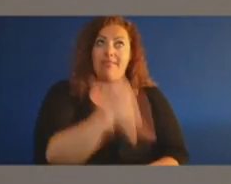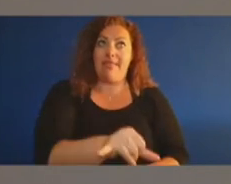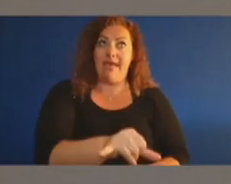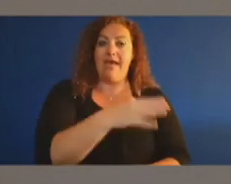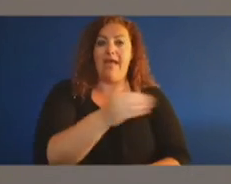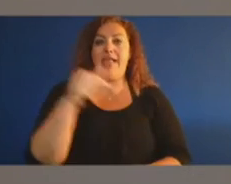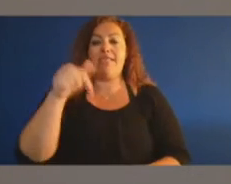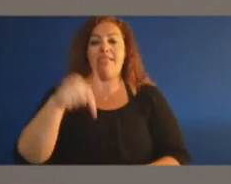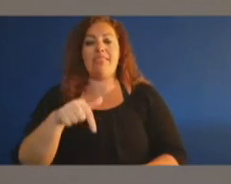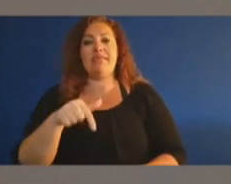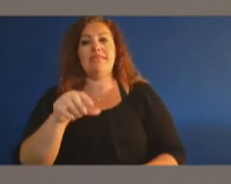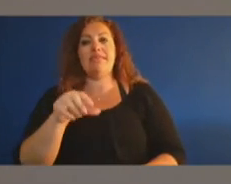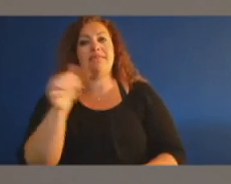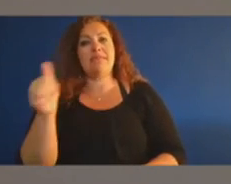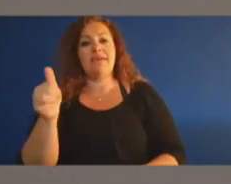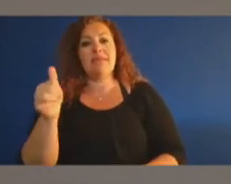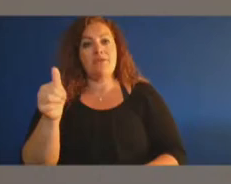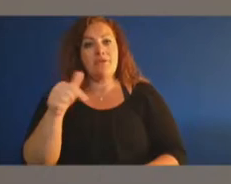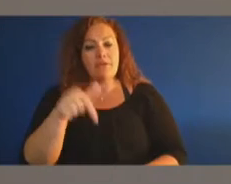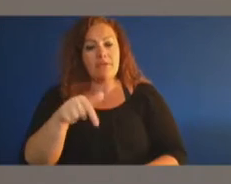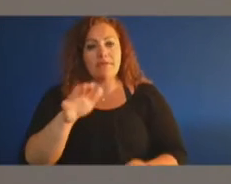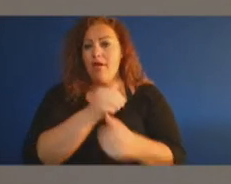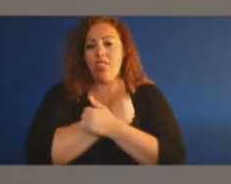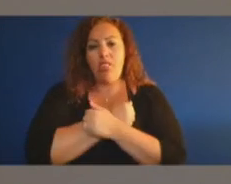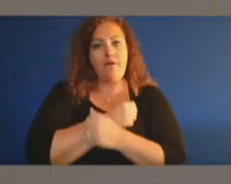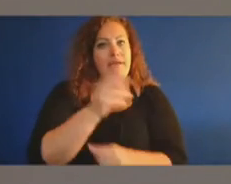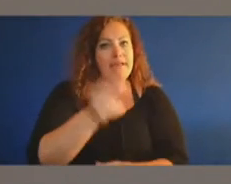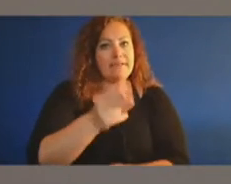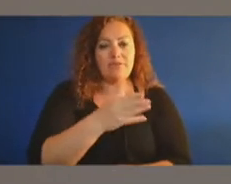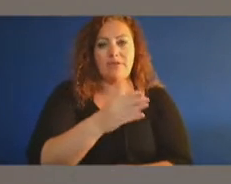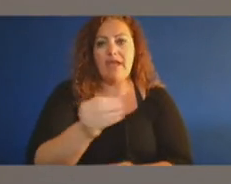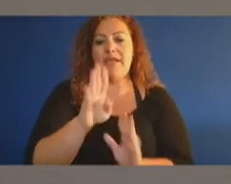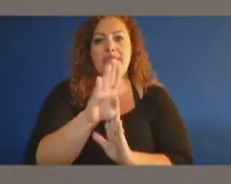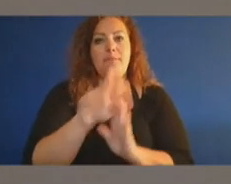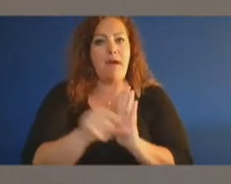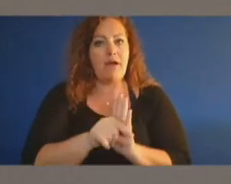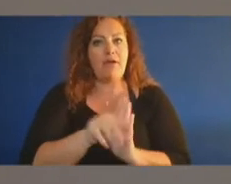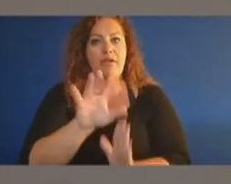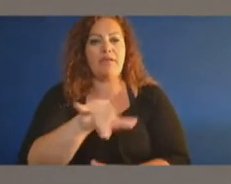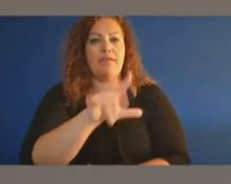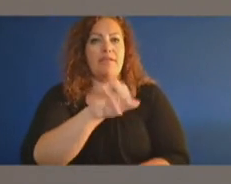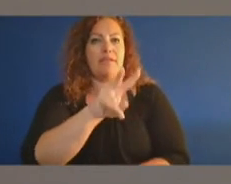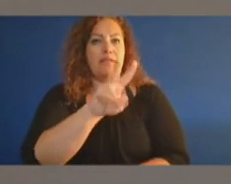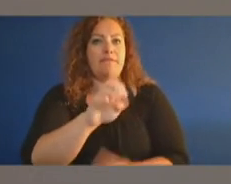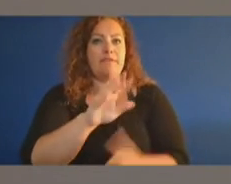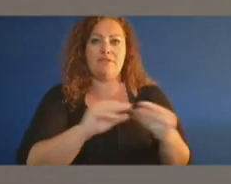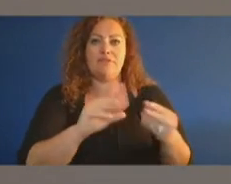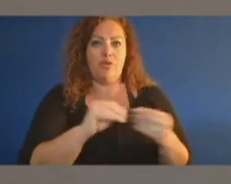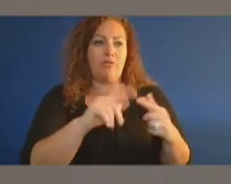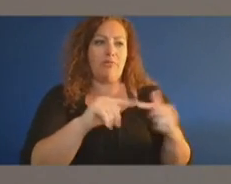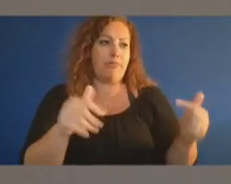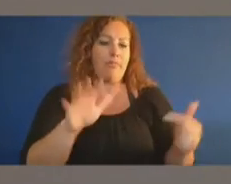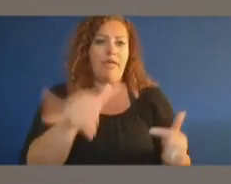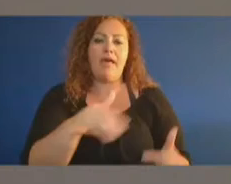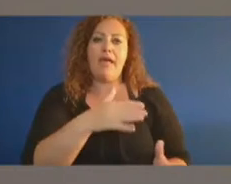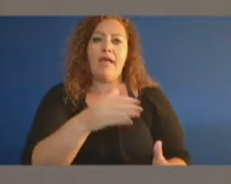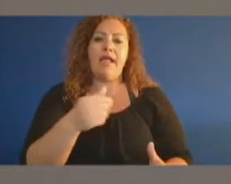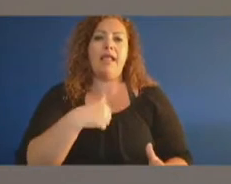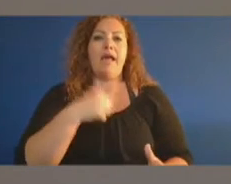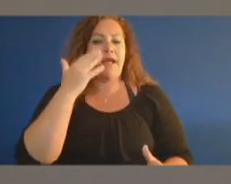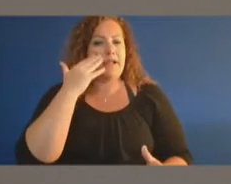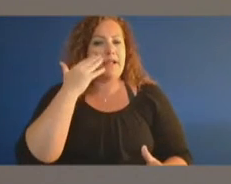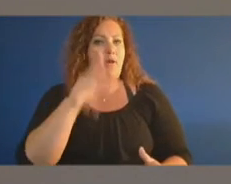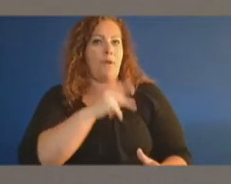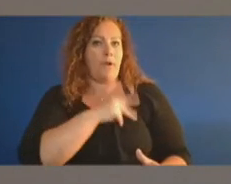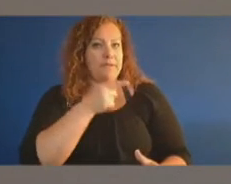another a great I love the history and the background of of the LaVine story and all this and I know him personally and I know